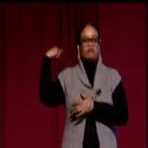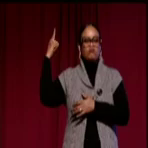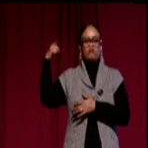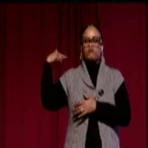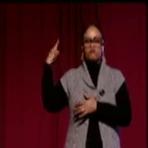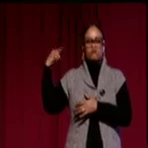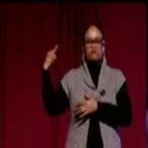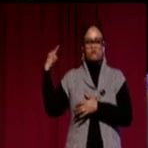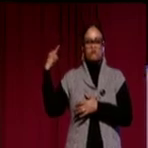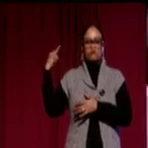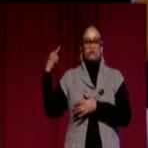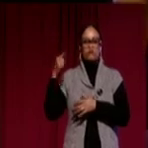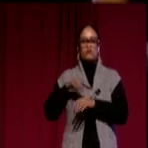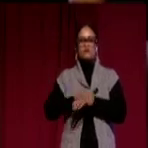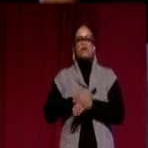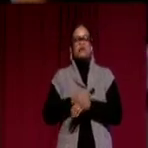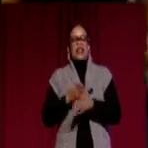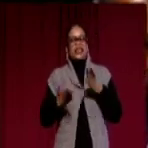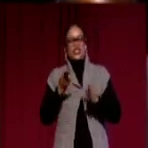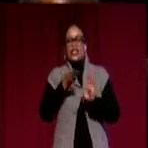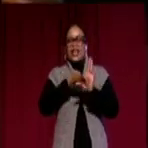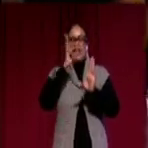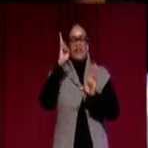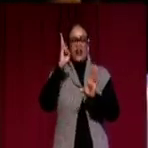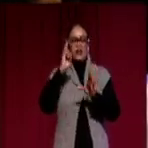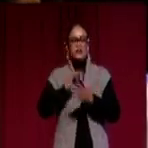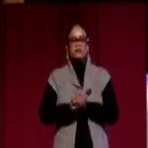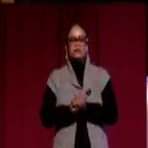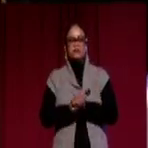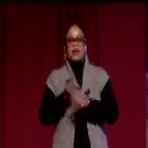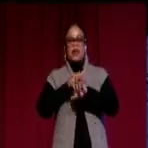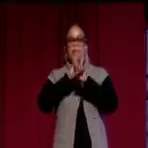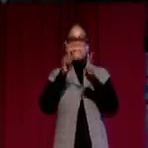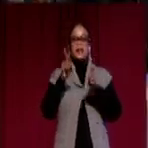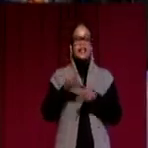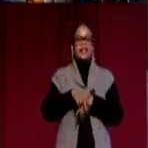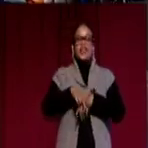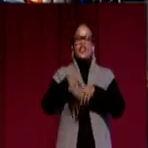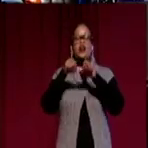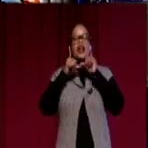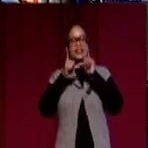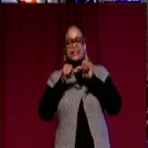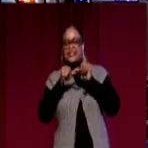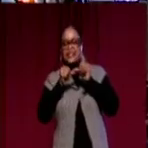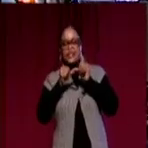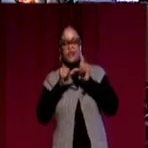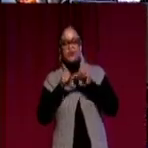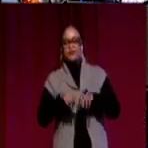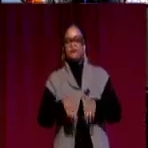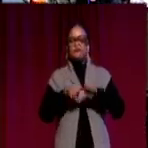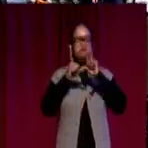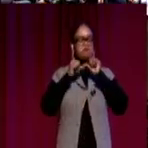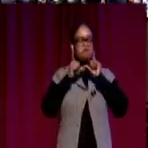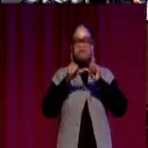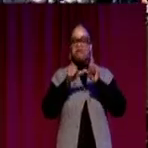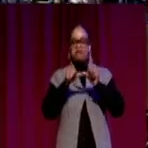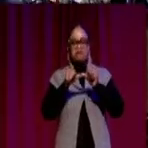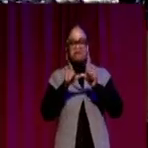all. I should have gave up, but you hang on in there. You hang on in